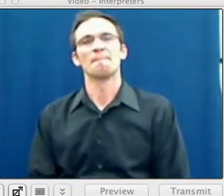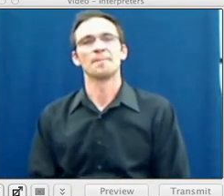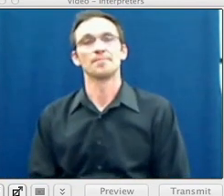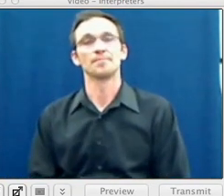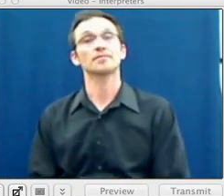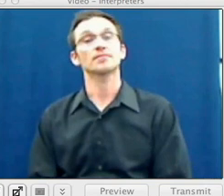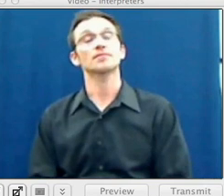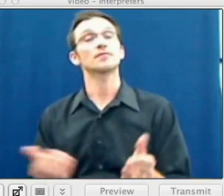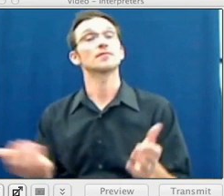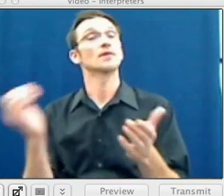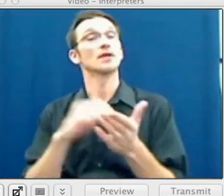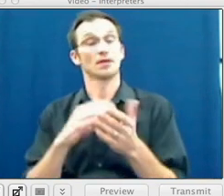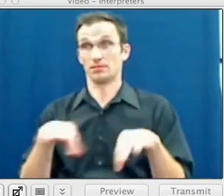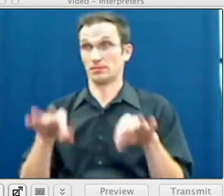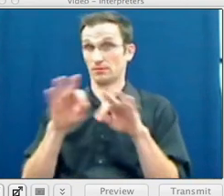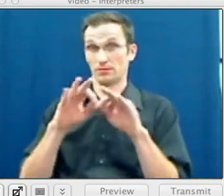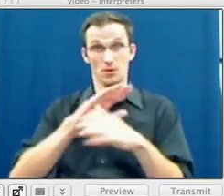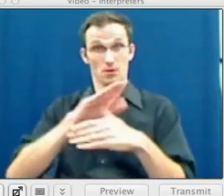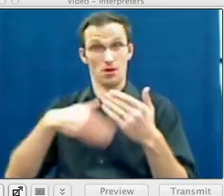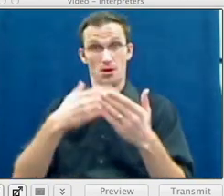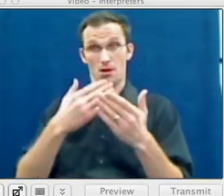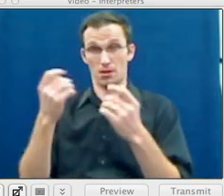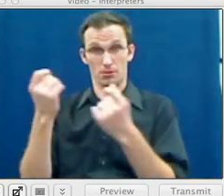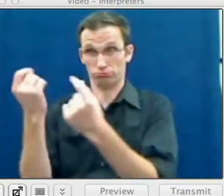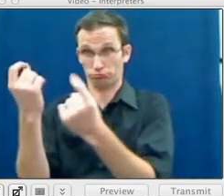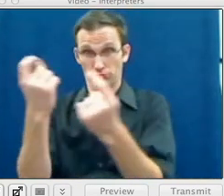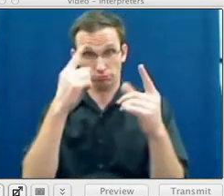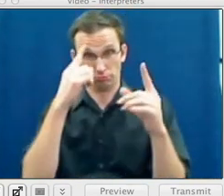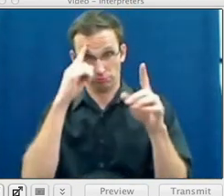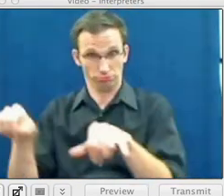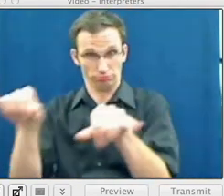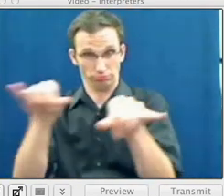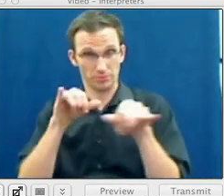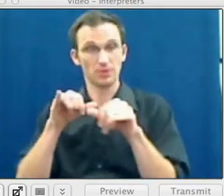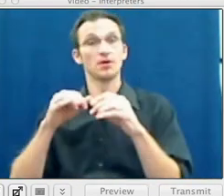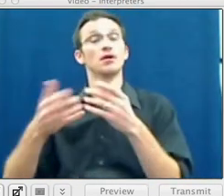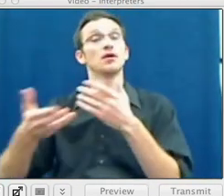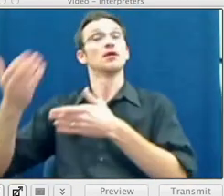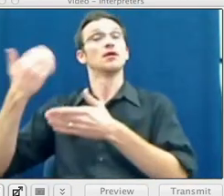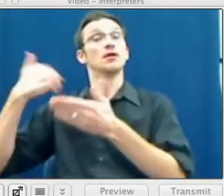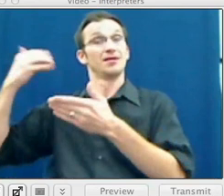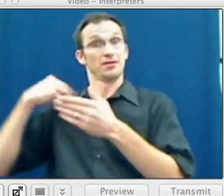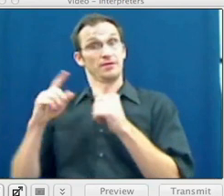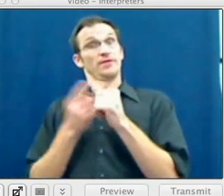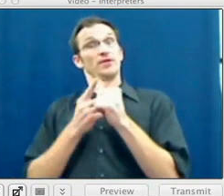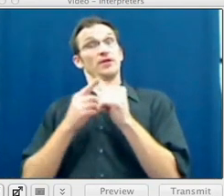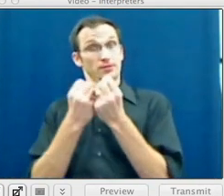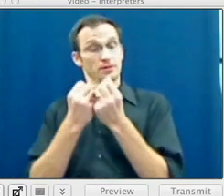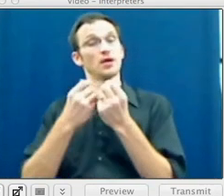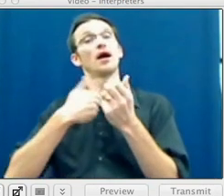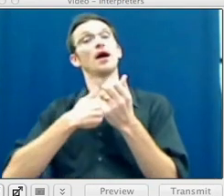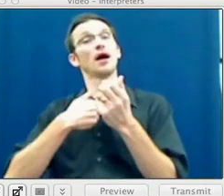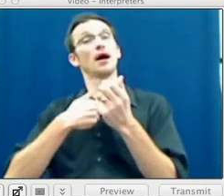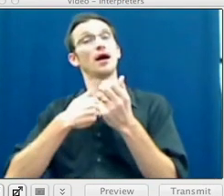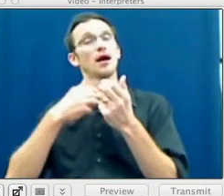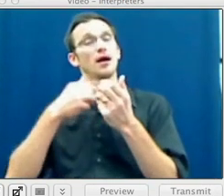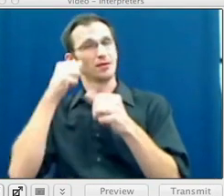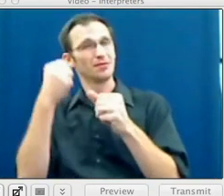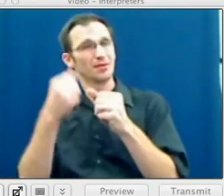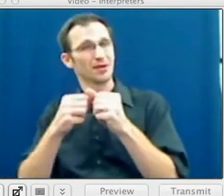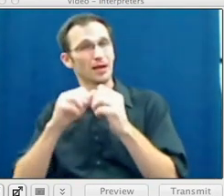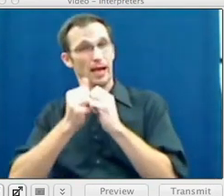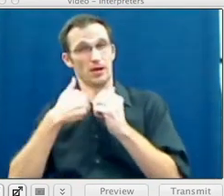Again, just to make sure we're all on the same page, in the first presentation, I designed it in a way, if you recall, where I asked